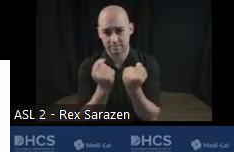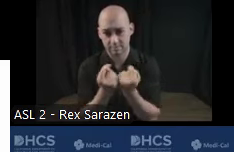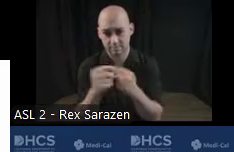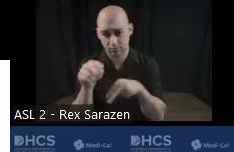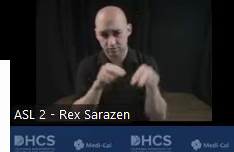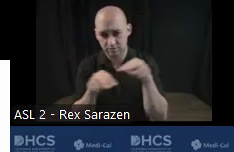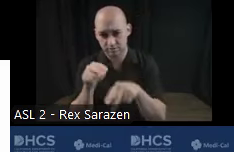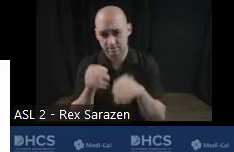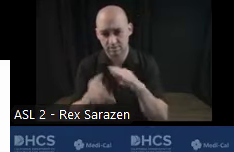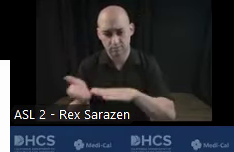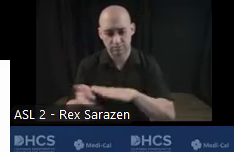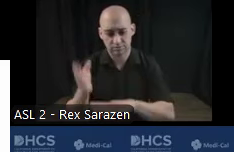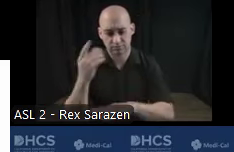waiver.